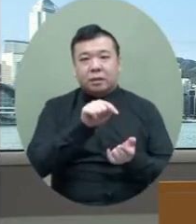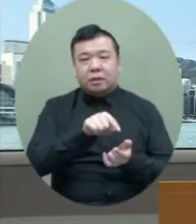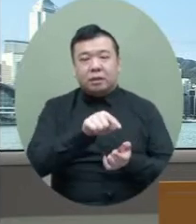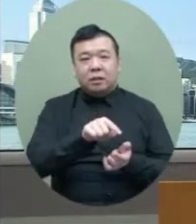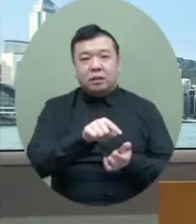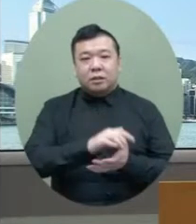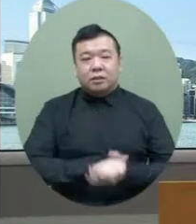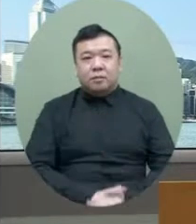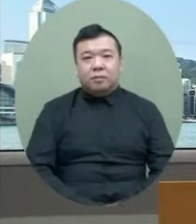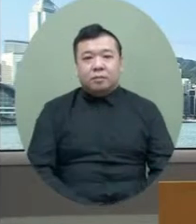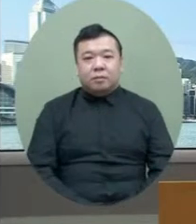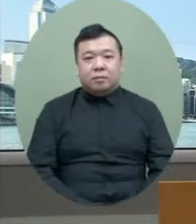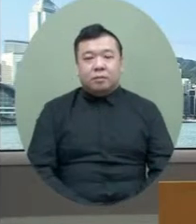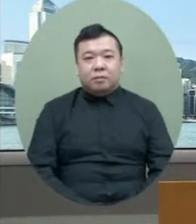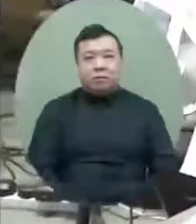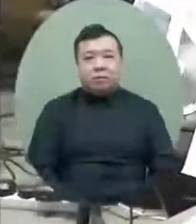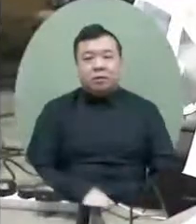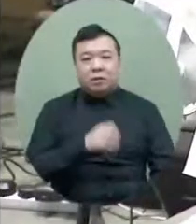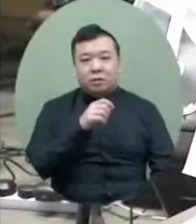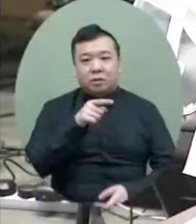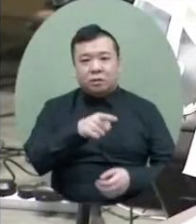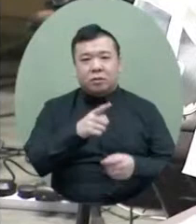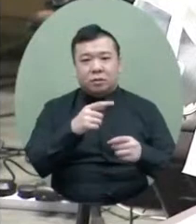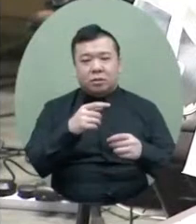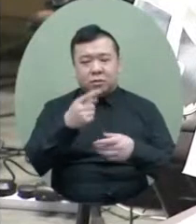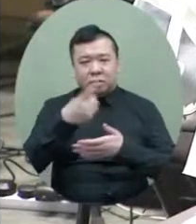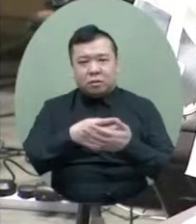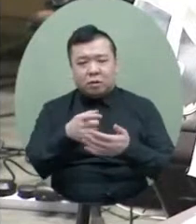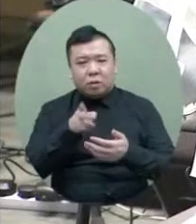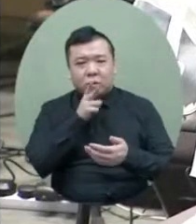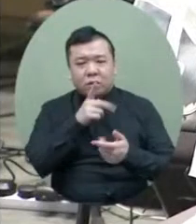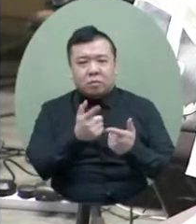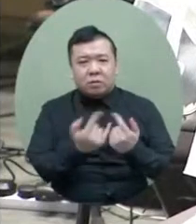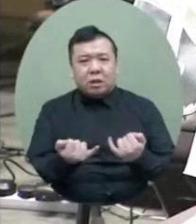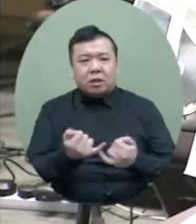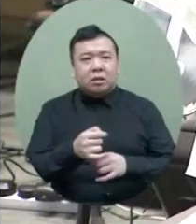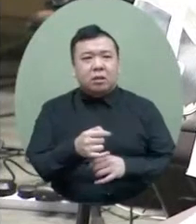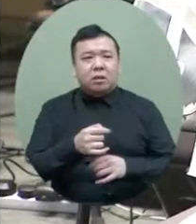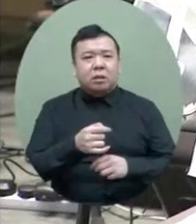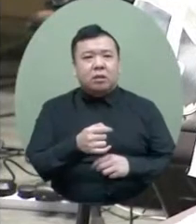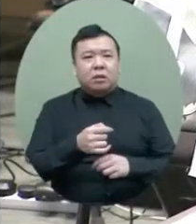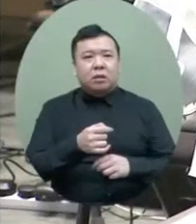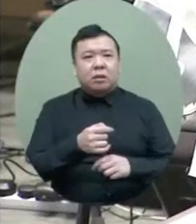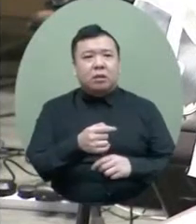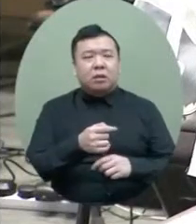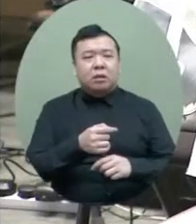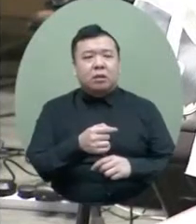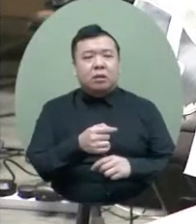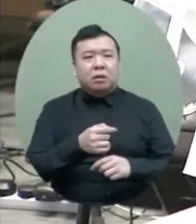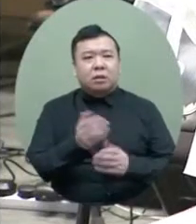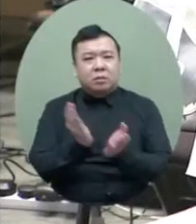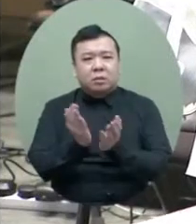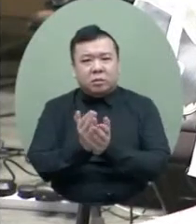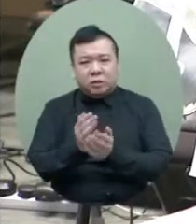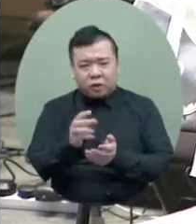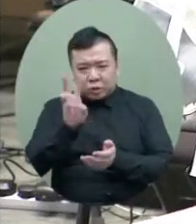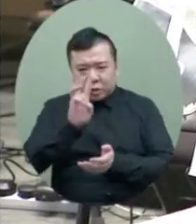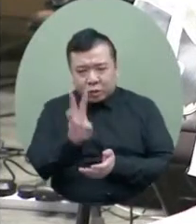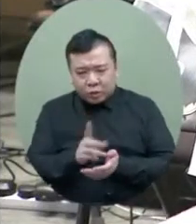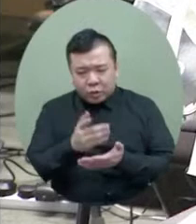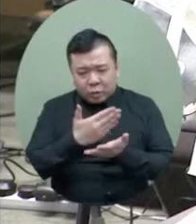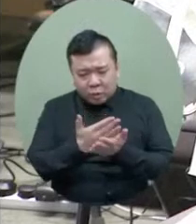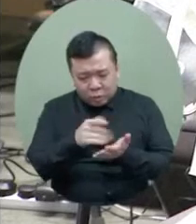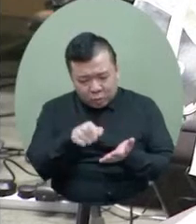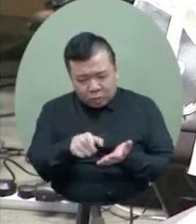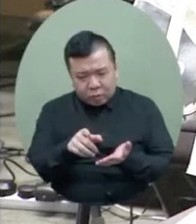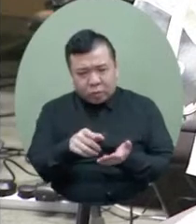3 criteria for a lockdown, which is a positive sewage sample, it's a 3-nil building, or designated mandatory testing